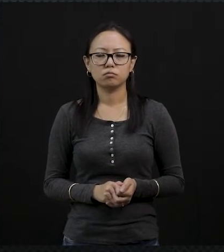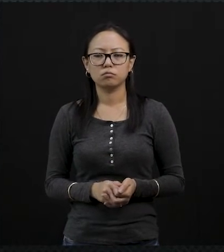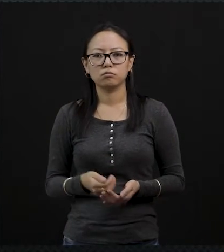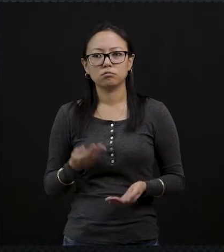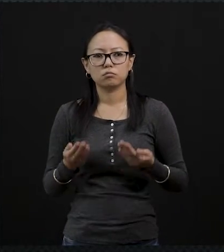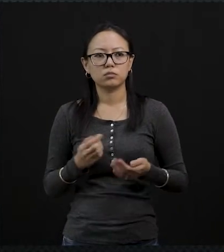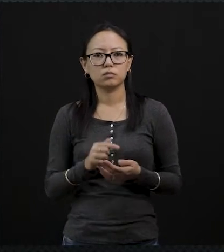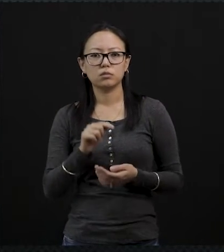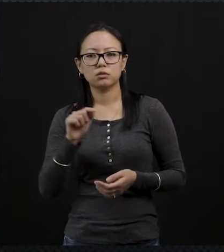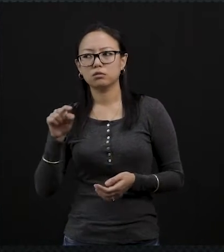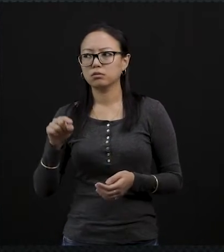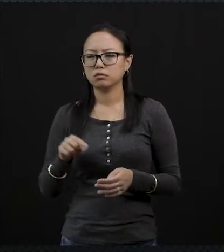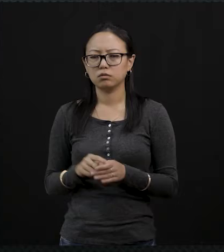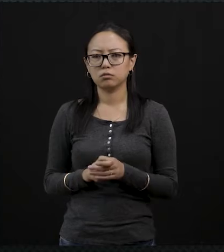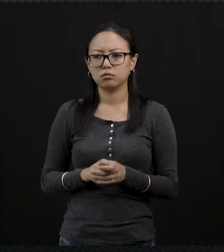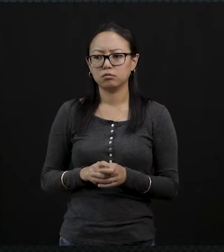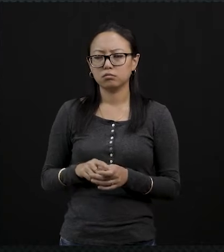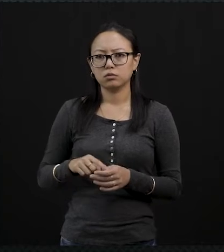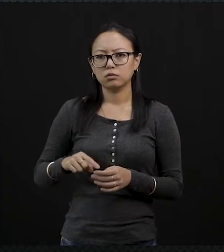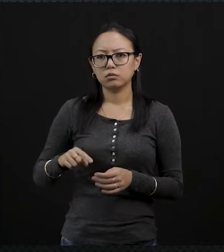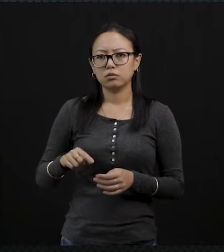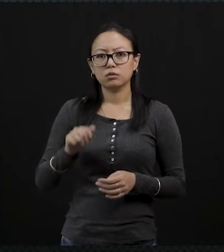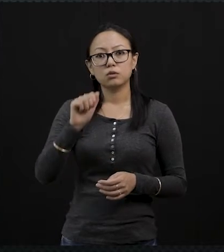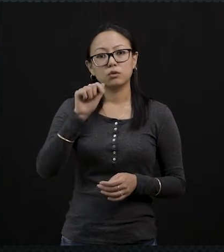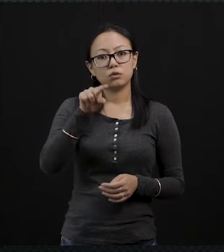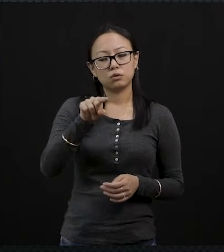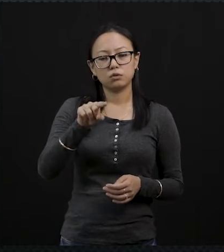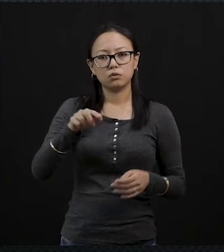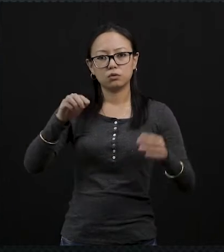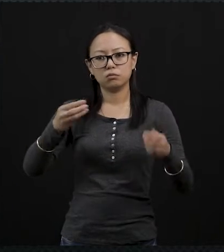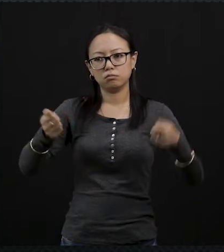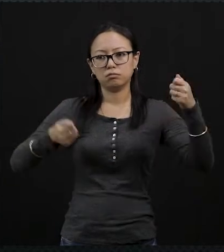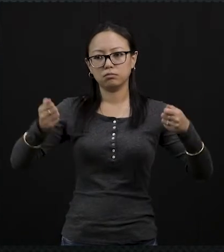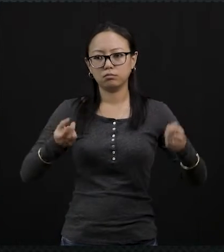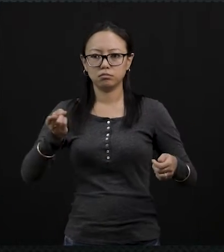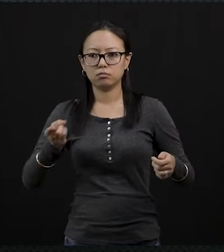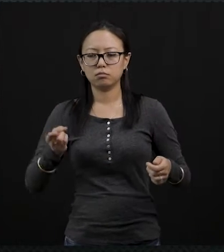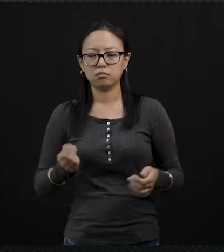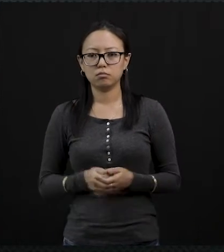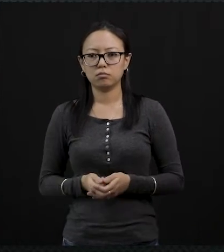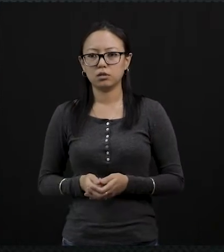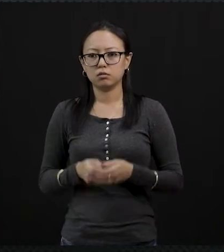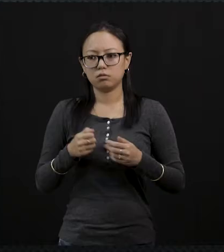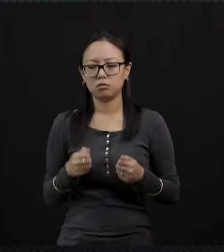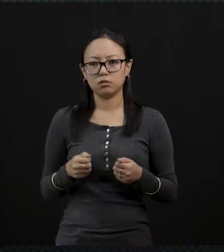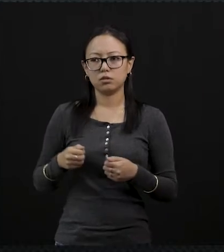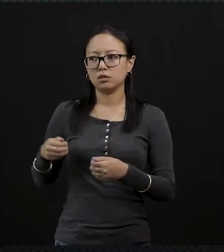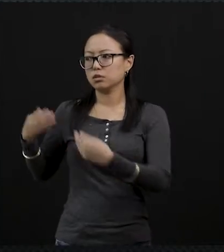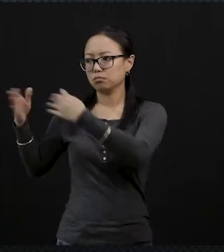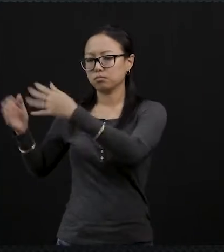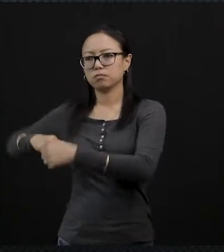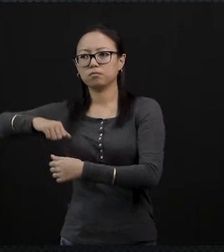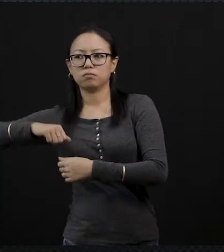out here, outside, you are enjoying the view. But if suddenly truck or another big